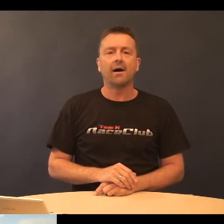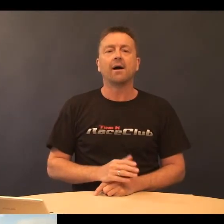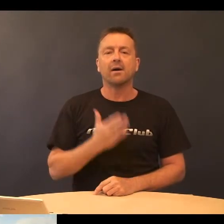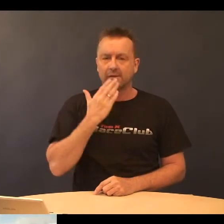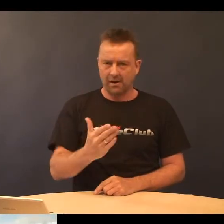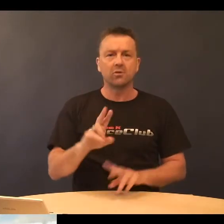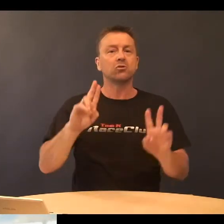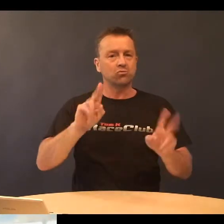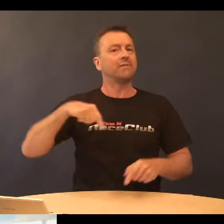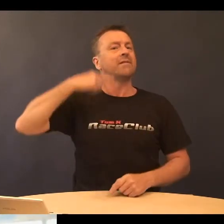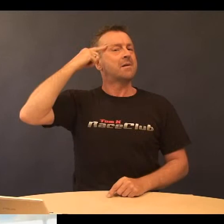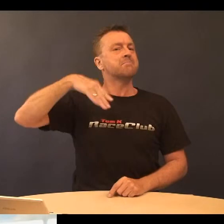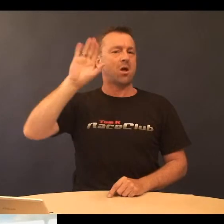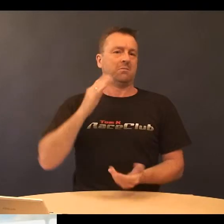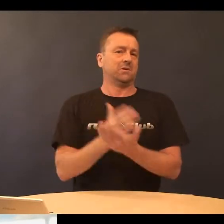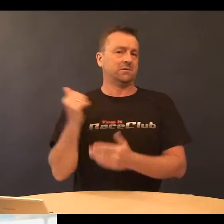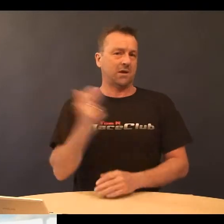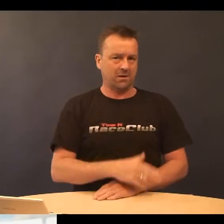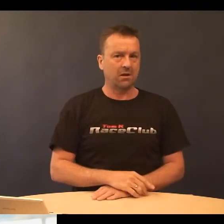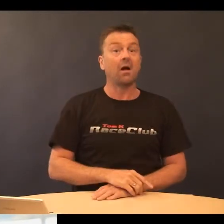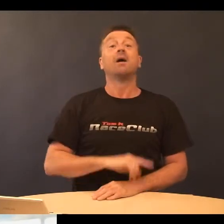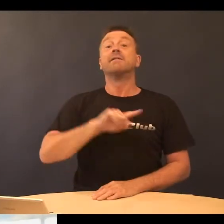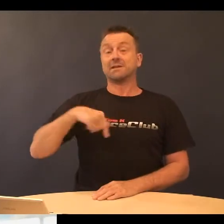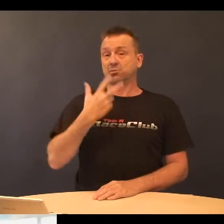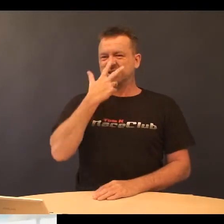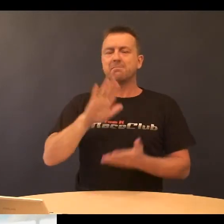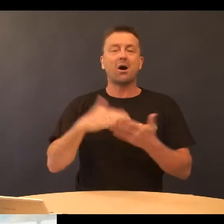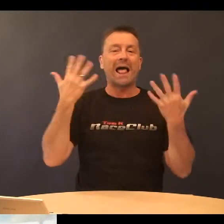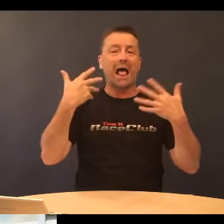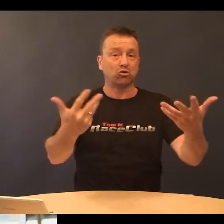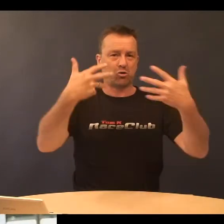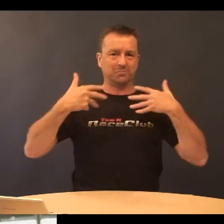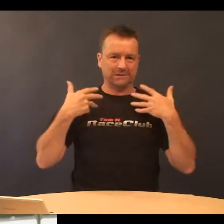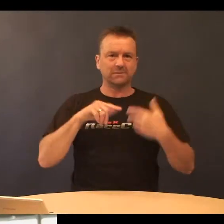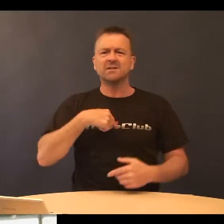Well, now that we know more about safety, let's have a look at the aerodynamics. Let's